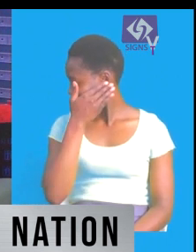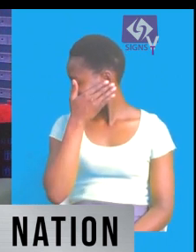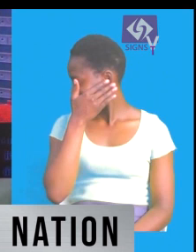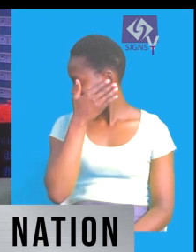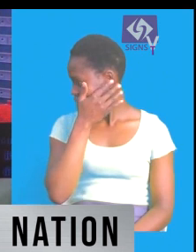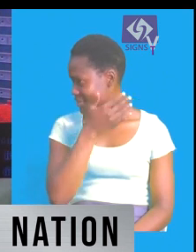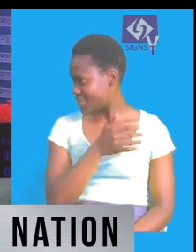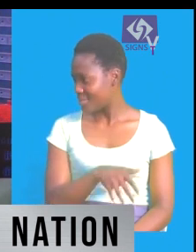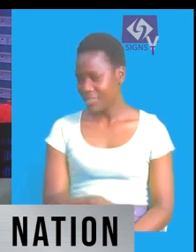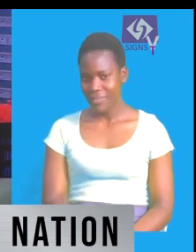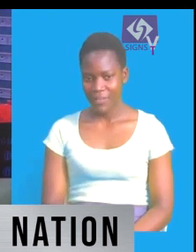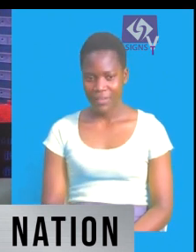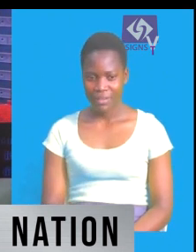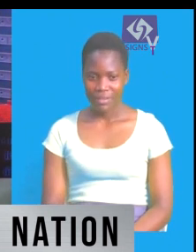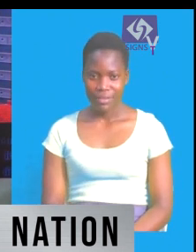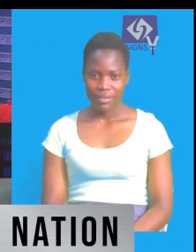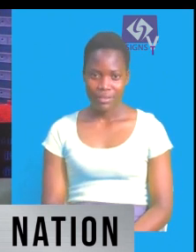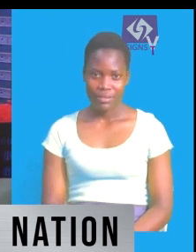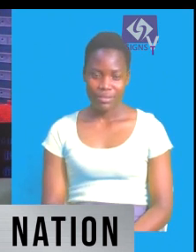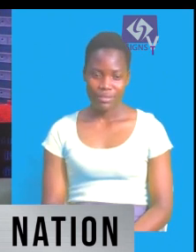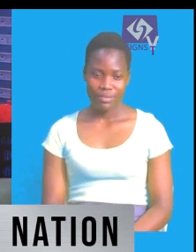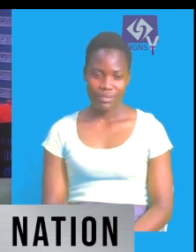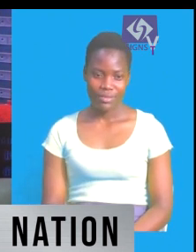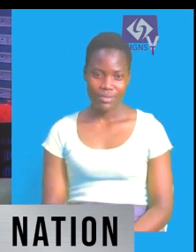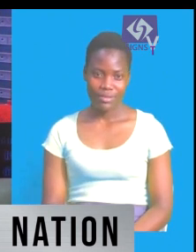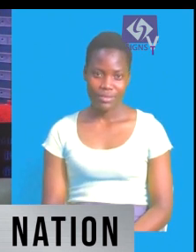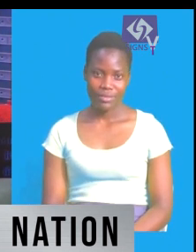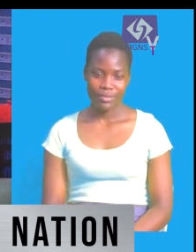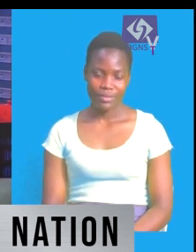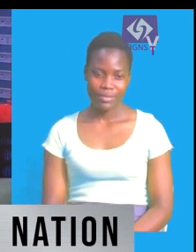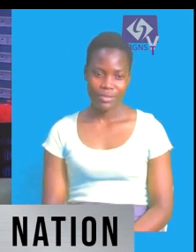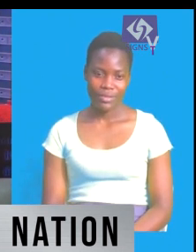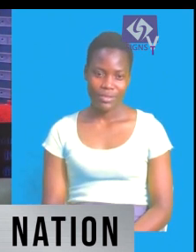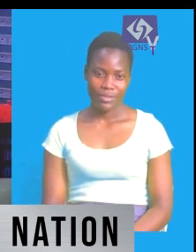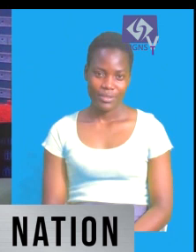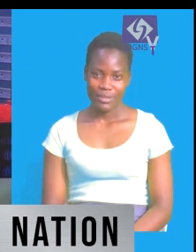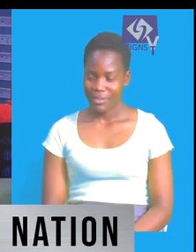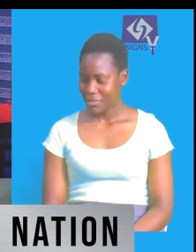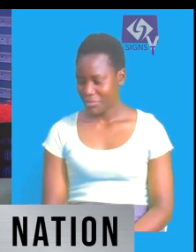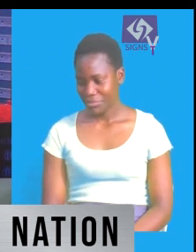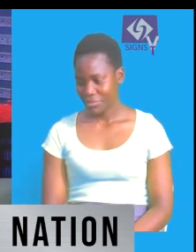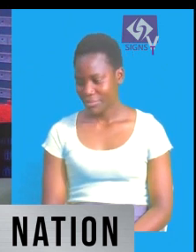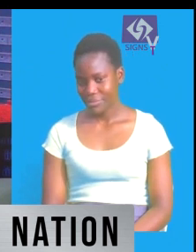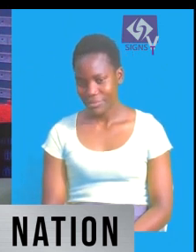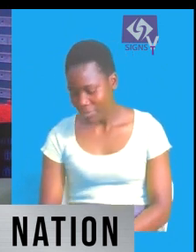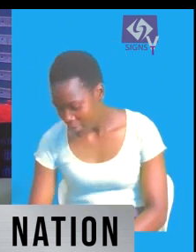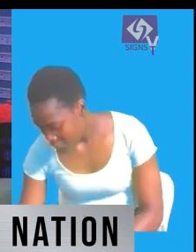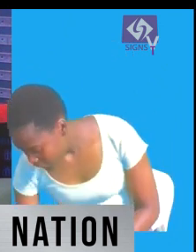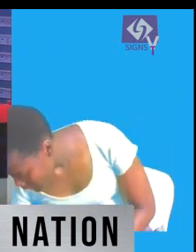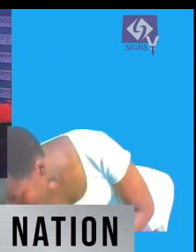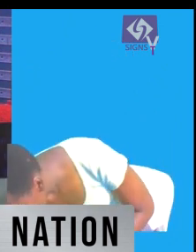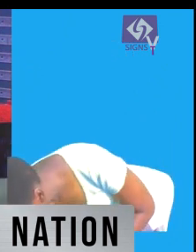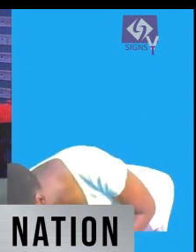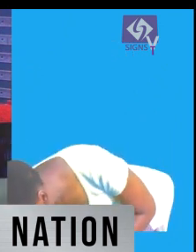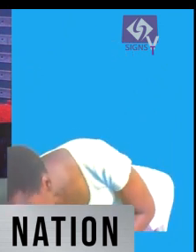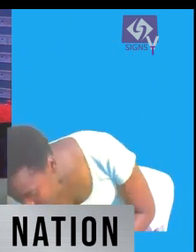Welcome, welcome, welcome, welcome. Welcome, Kenya. Welcome, viewers. Welcome. This